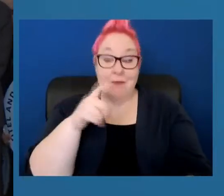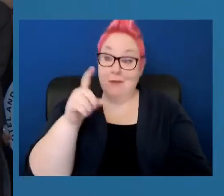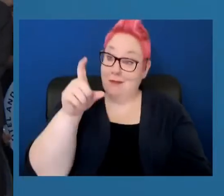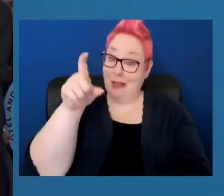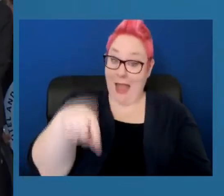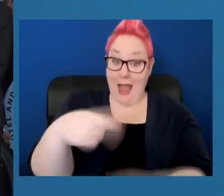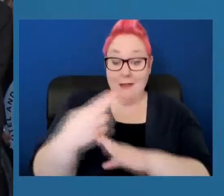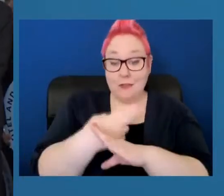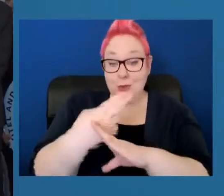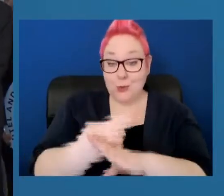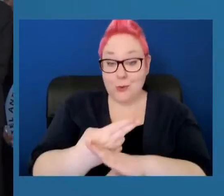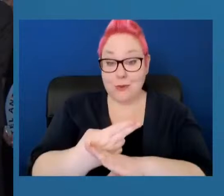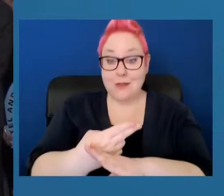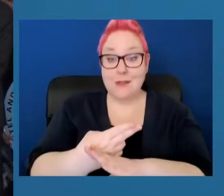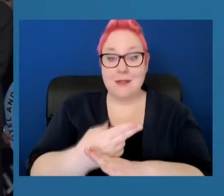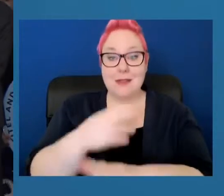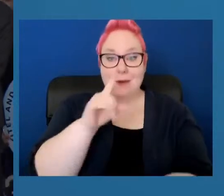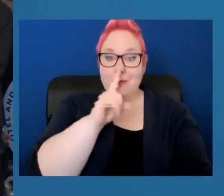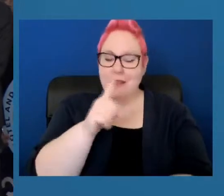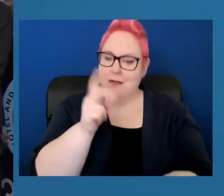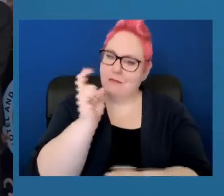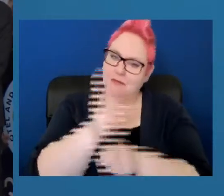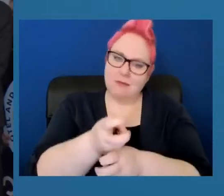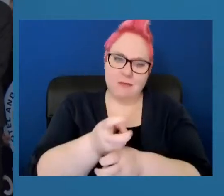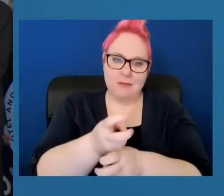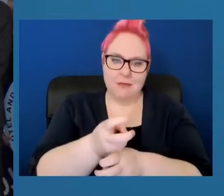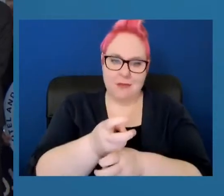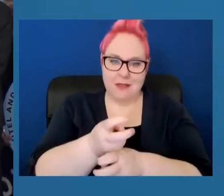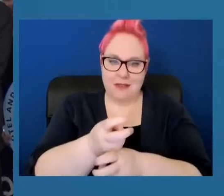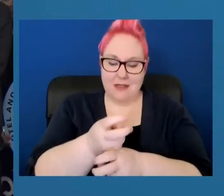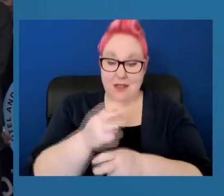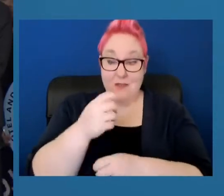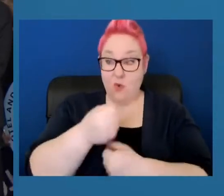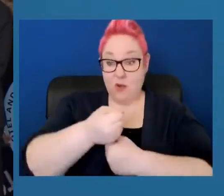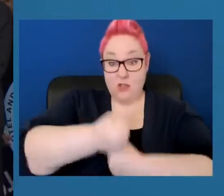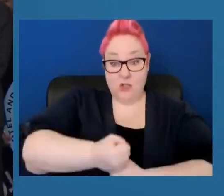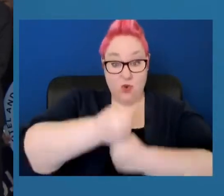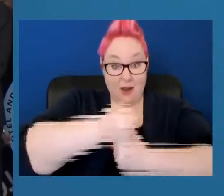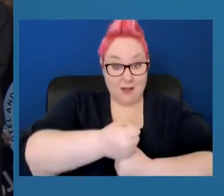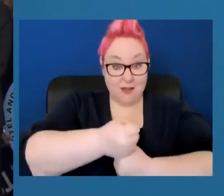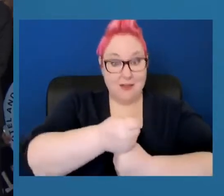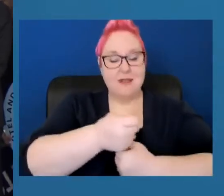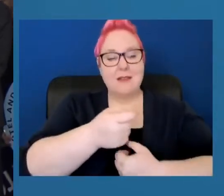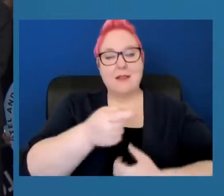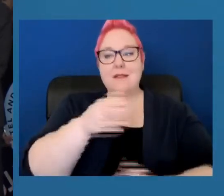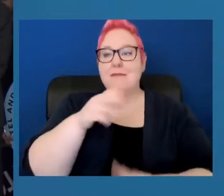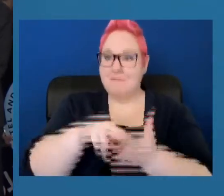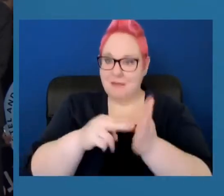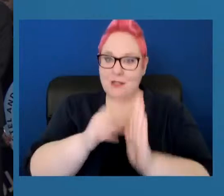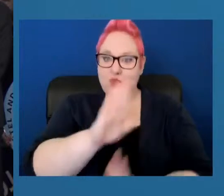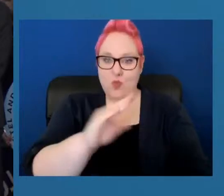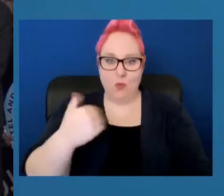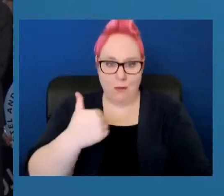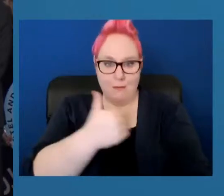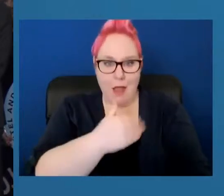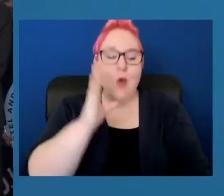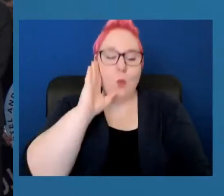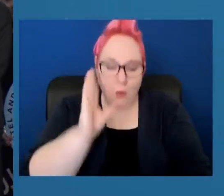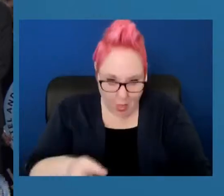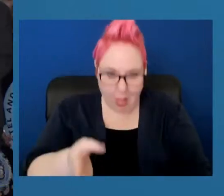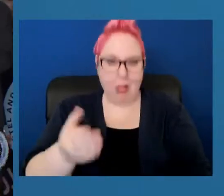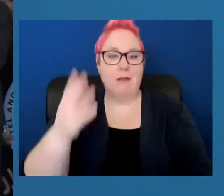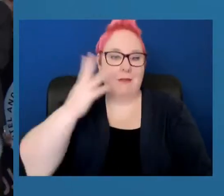that really difficult choice of a strike, then your members are going to get unemployment